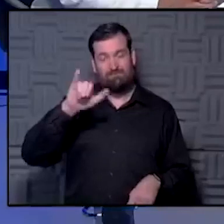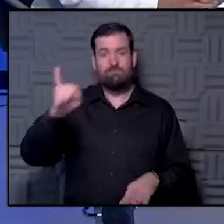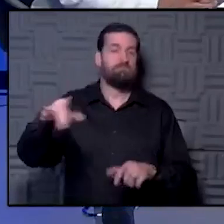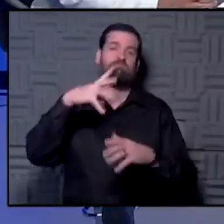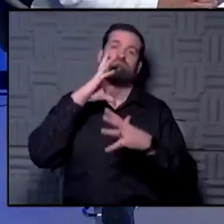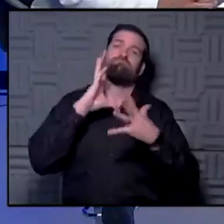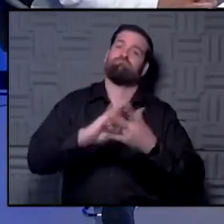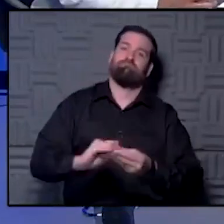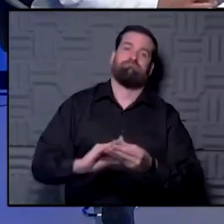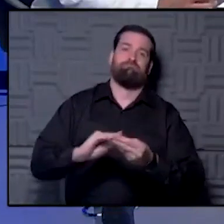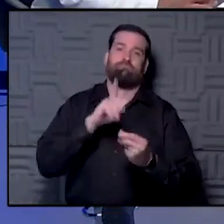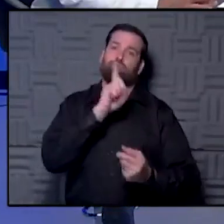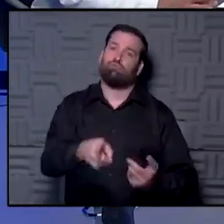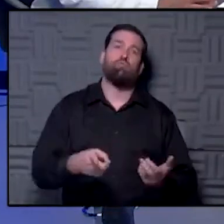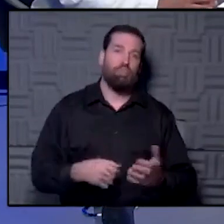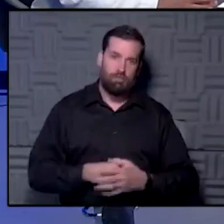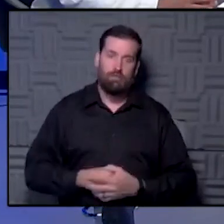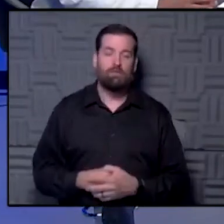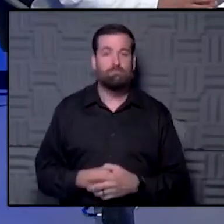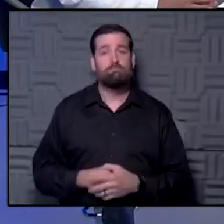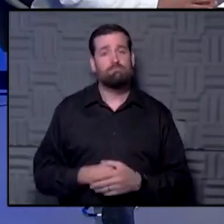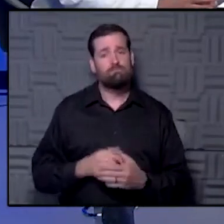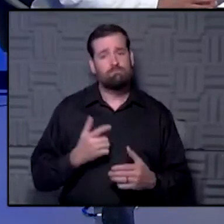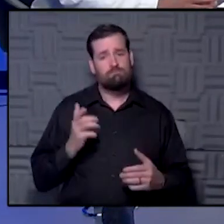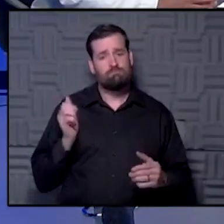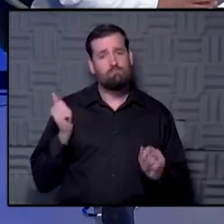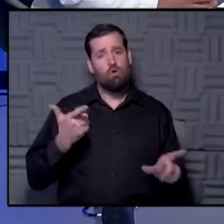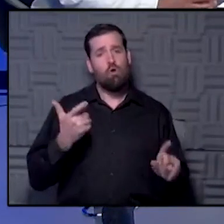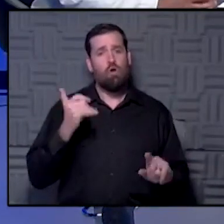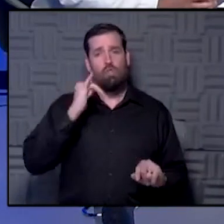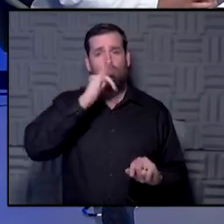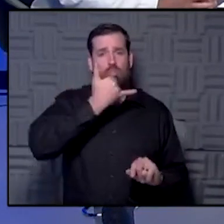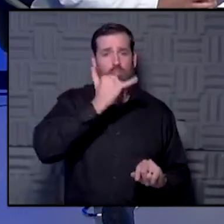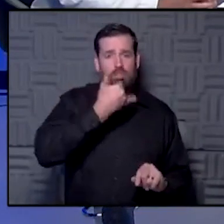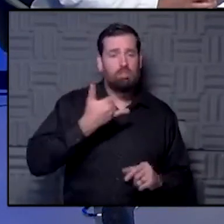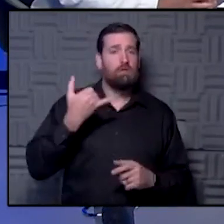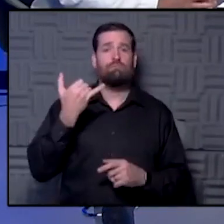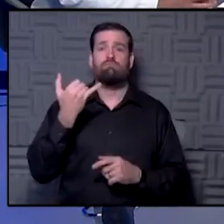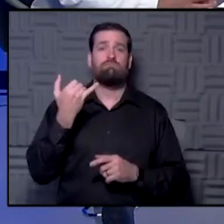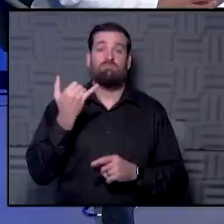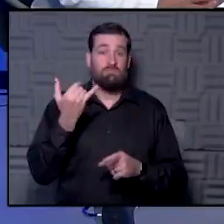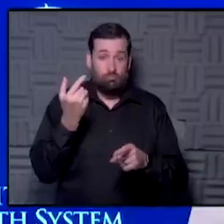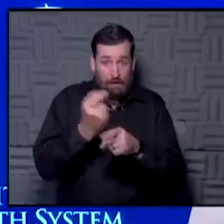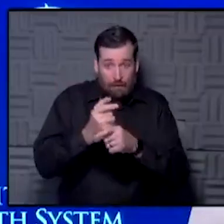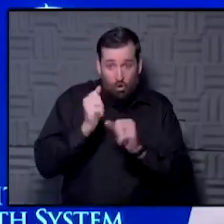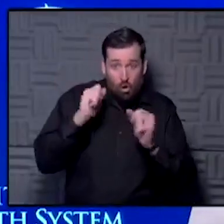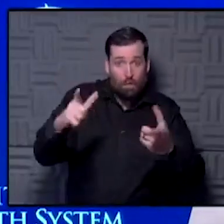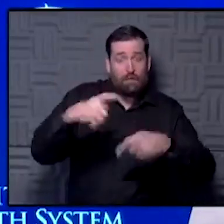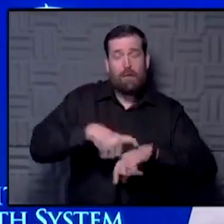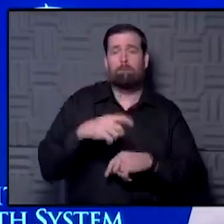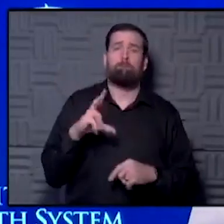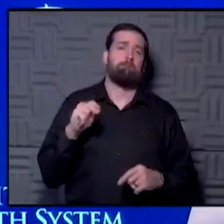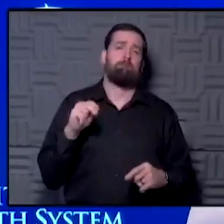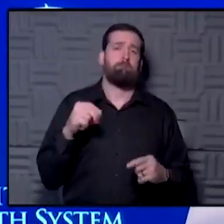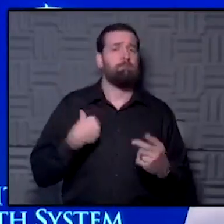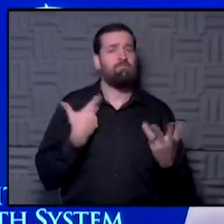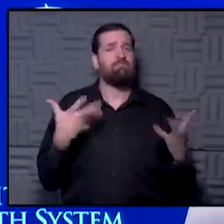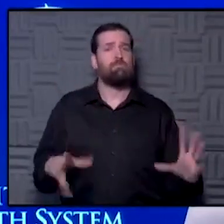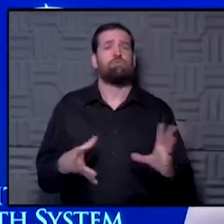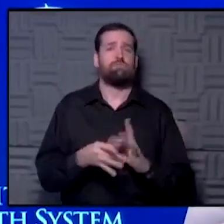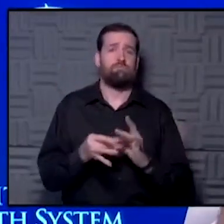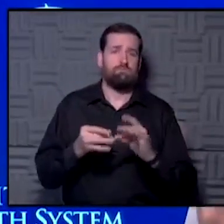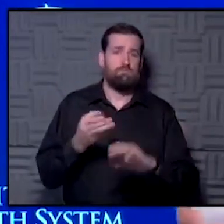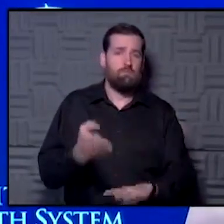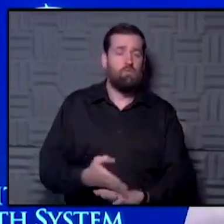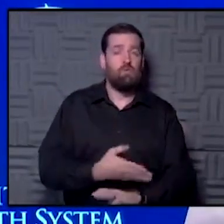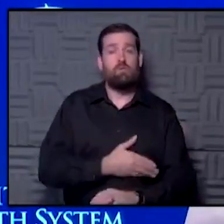truth. And I think that we all make mistakes. We may not always be right on coronavirus, and we've said it before.